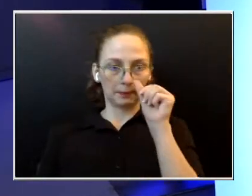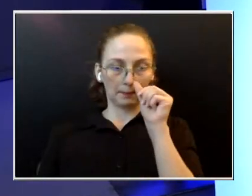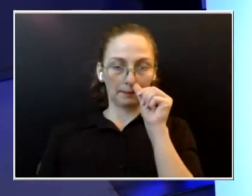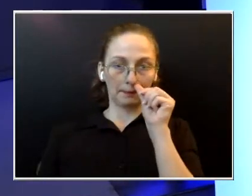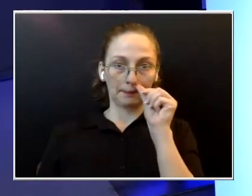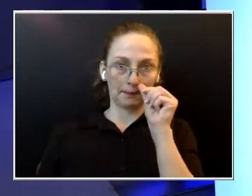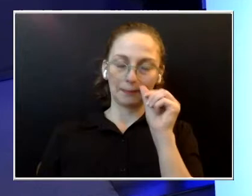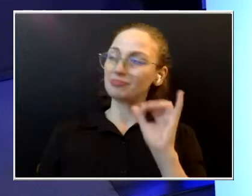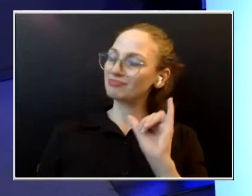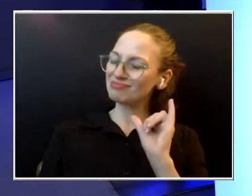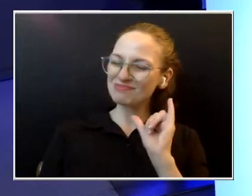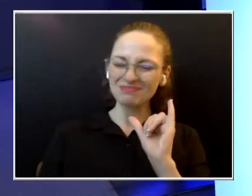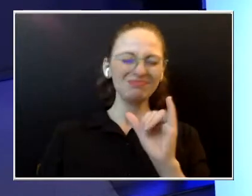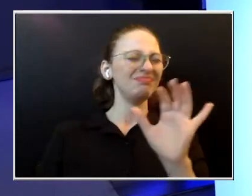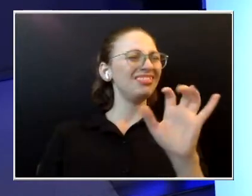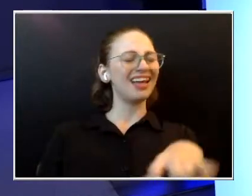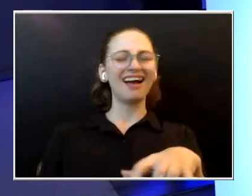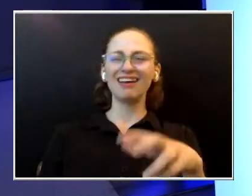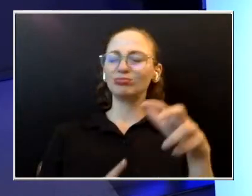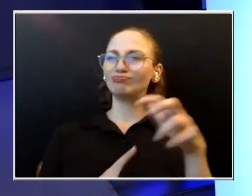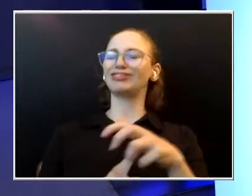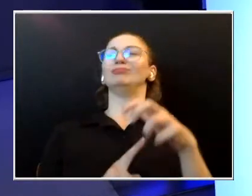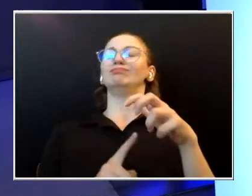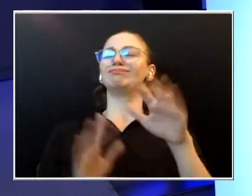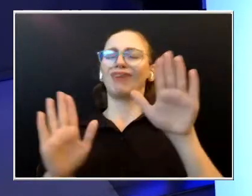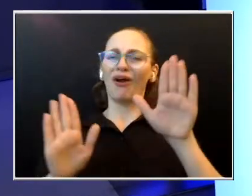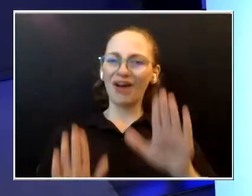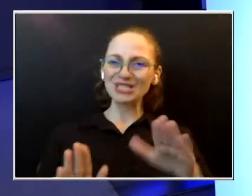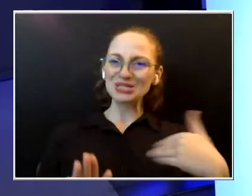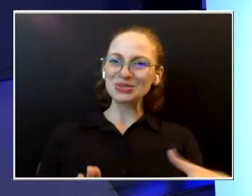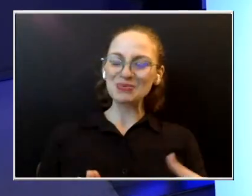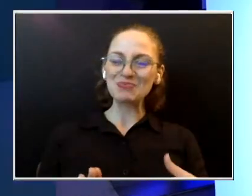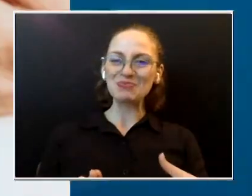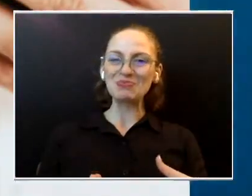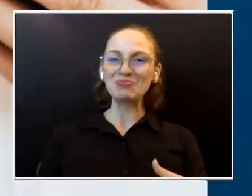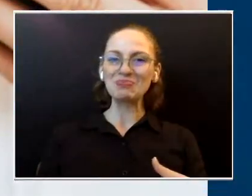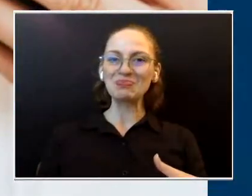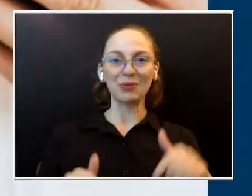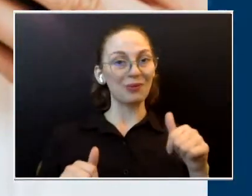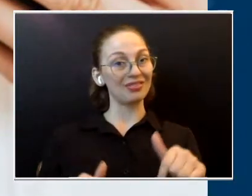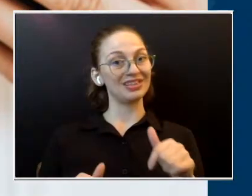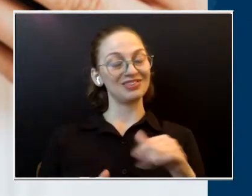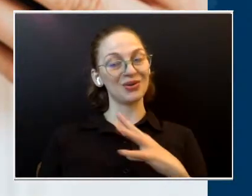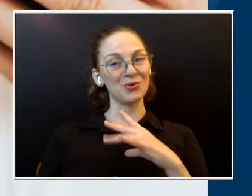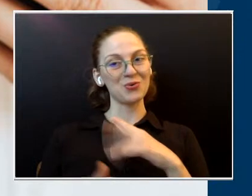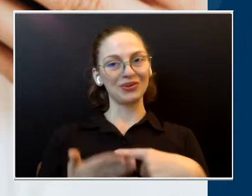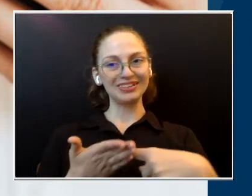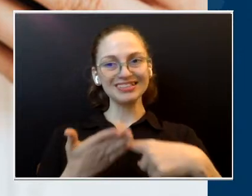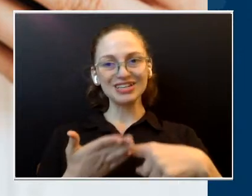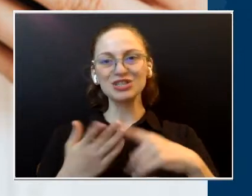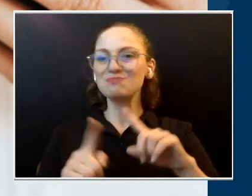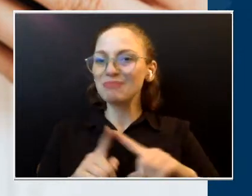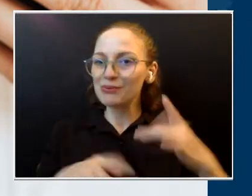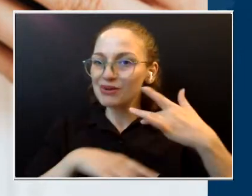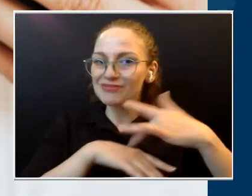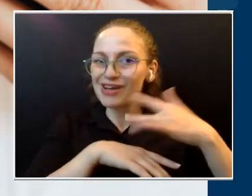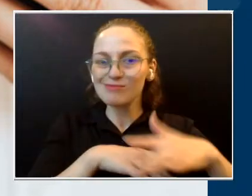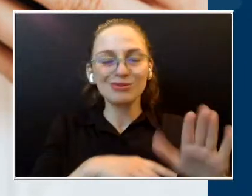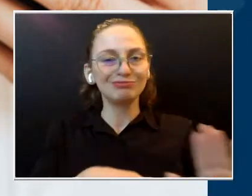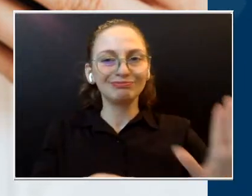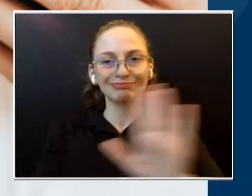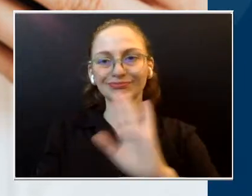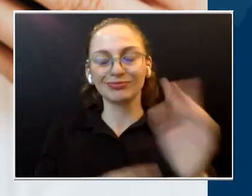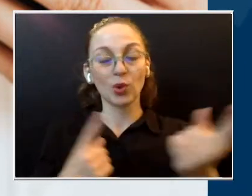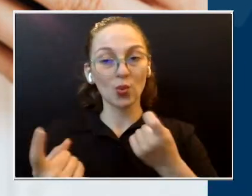just awesome. All right, this is a pretty awesome discussion, but we're going to be here to answer some questions. I know you're going to have those. Send them in using the info on your